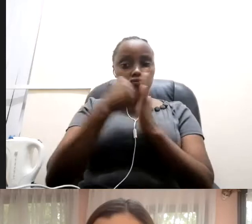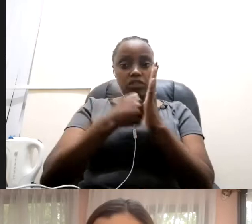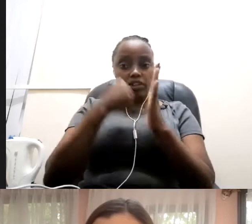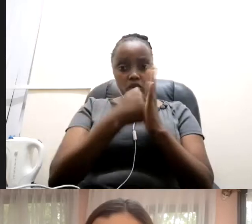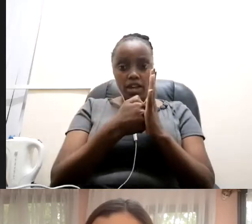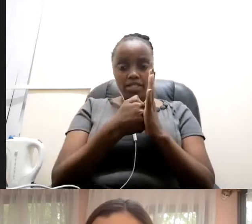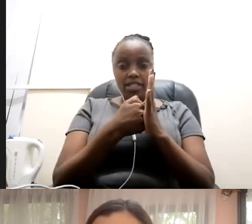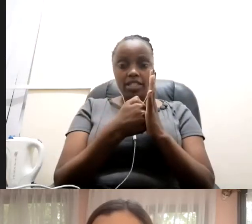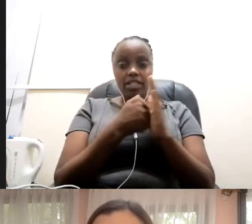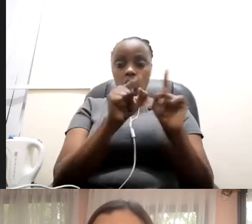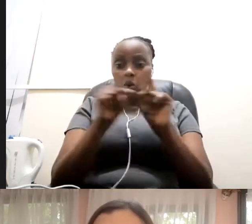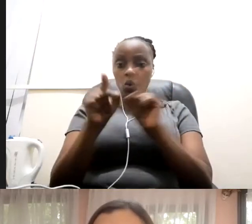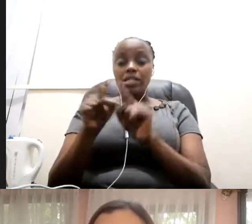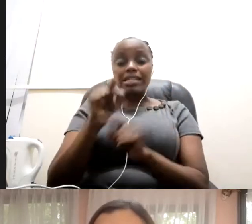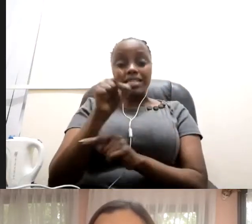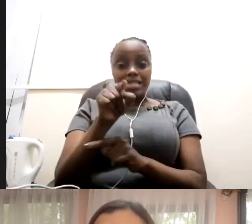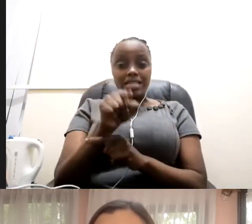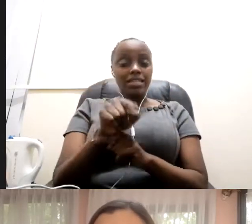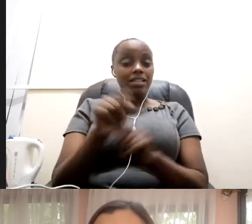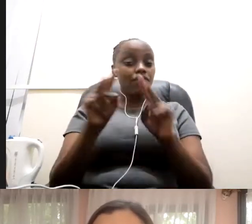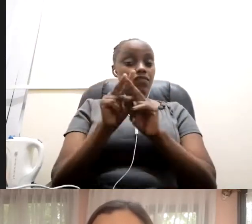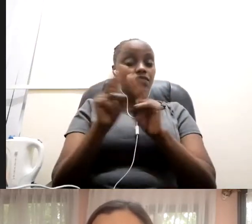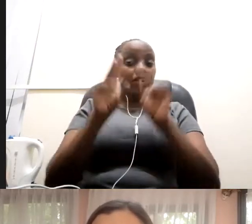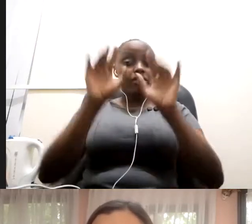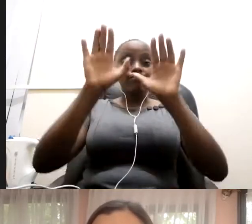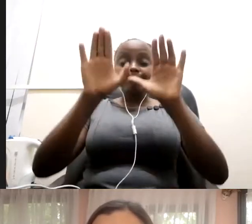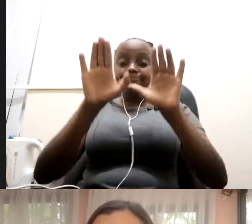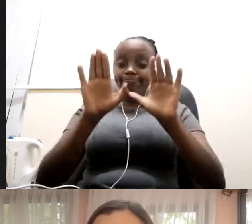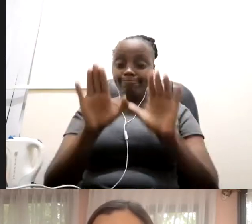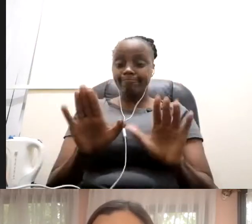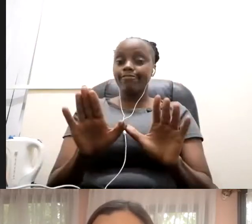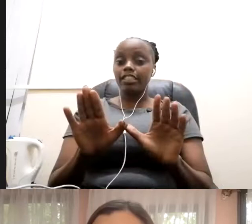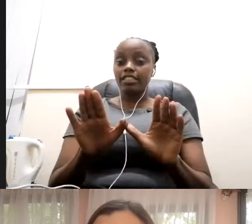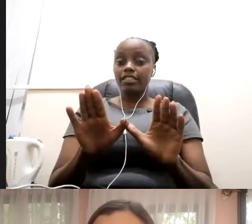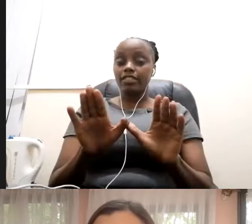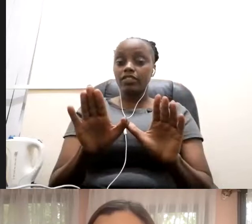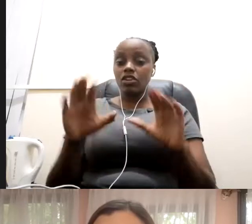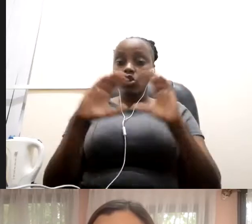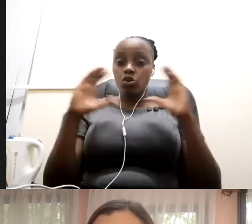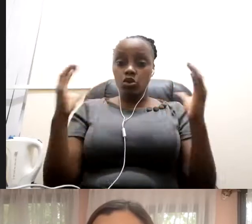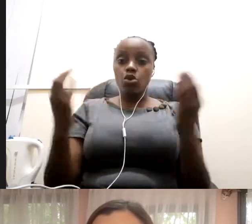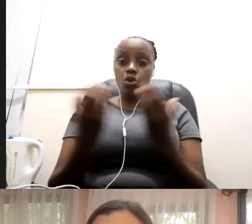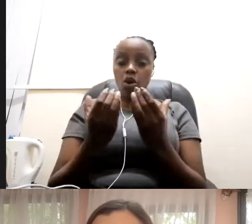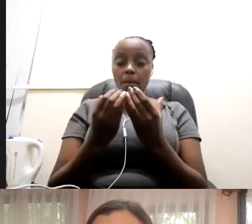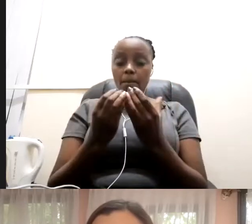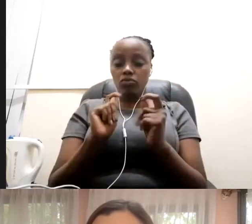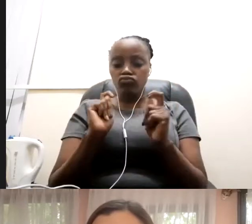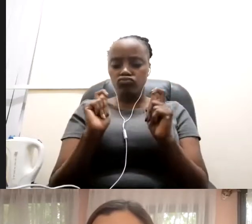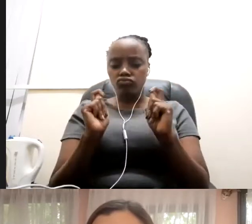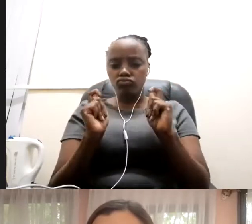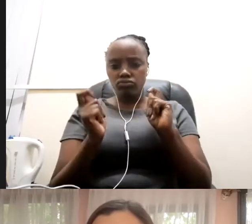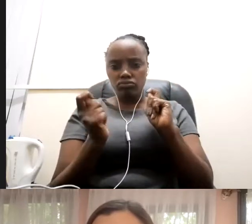is incredibly important to ensure that global transformation reach